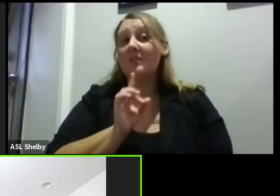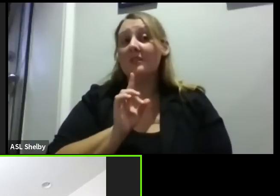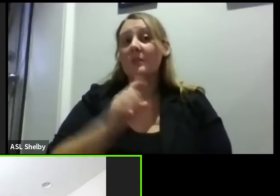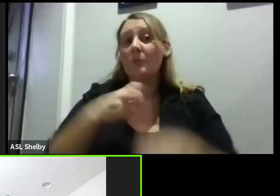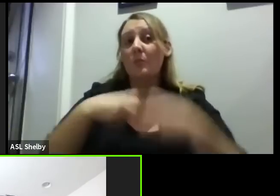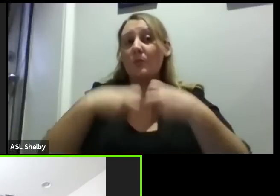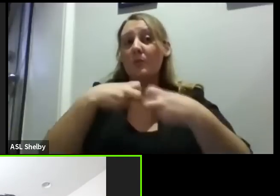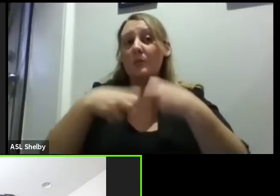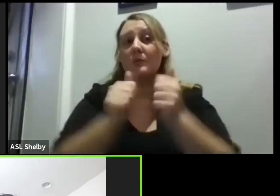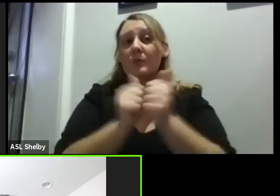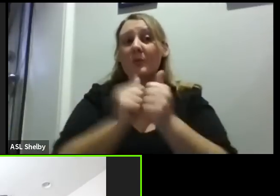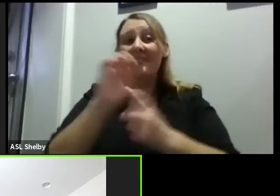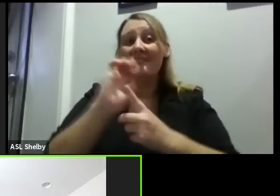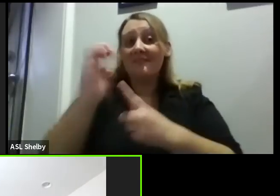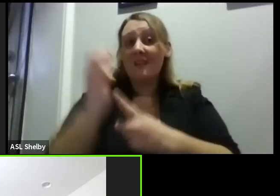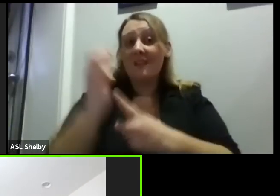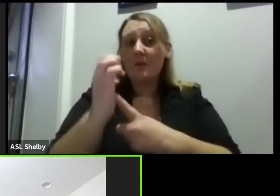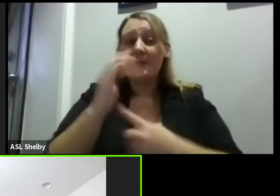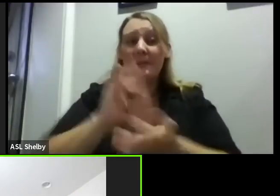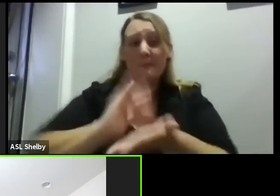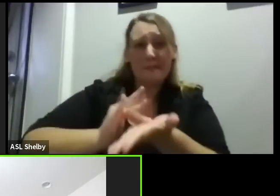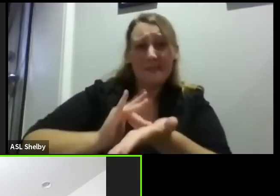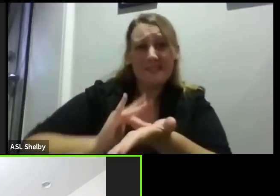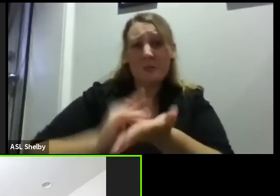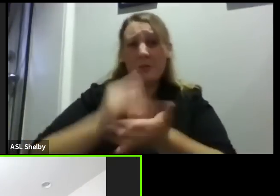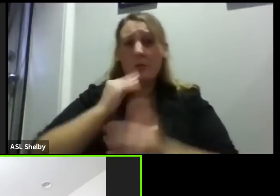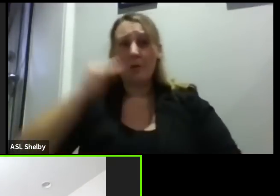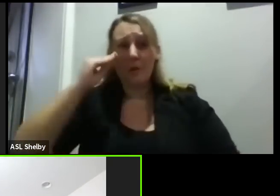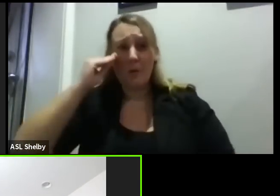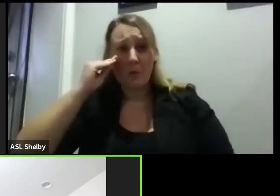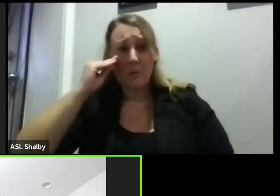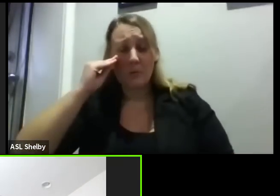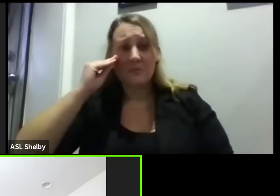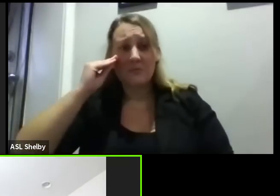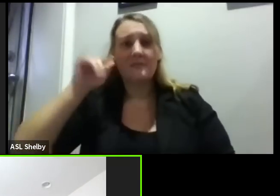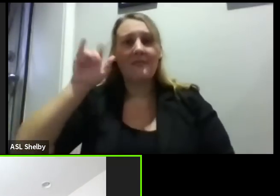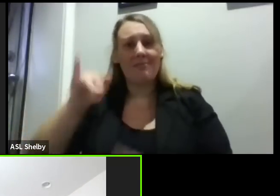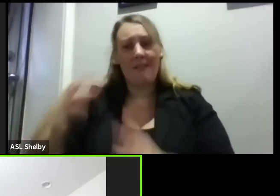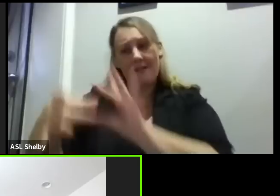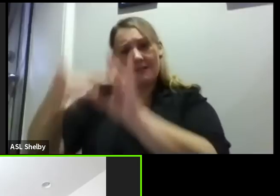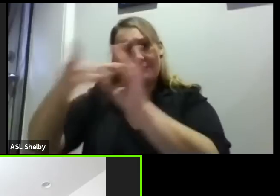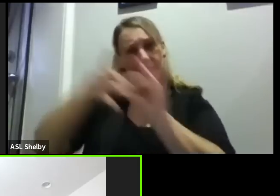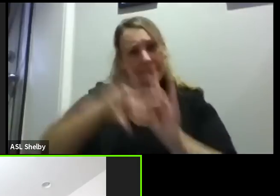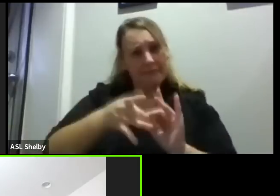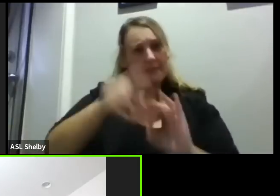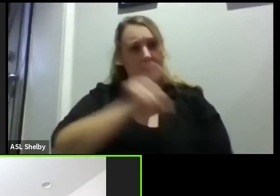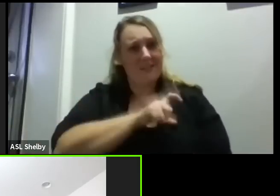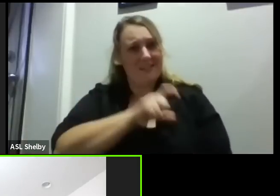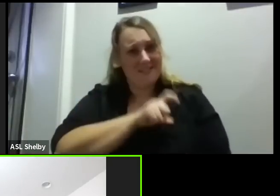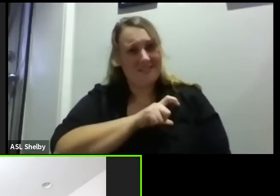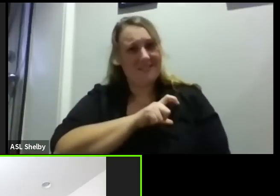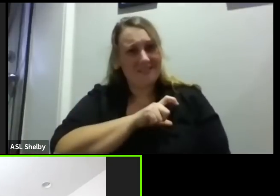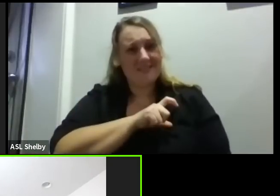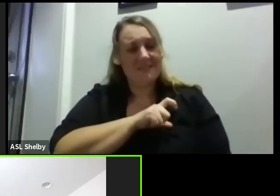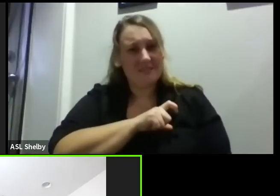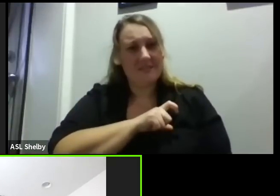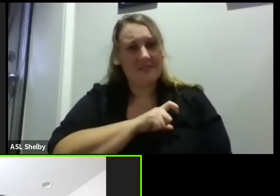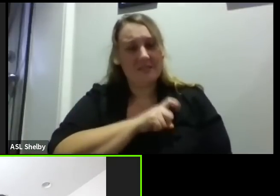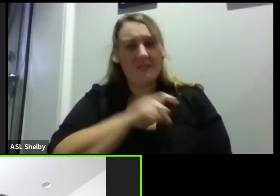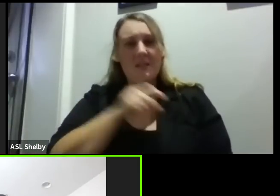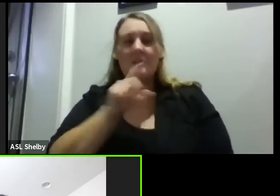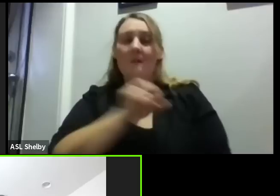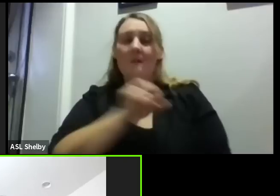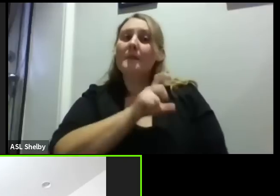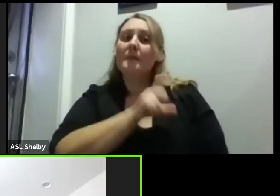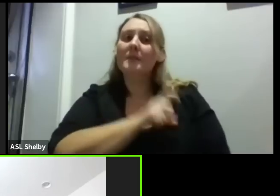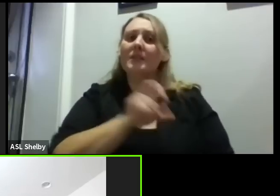the coroner's reports to contempt our people. They use the coroner's report to say that it wasn't their actions that killed